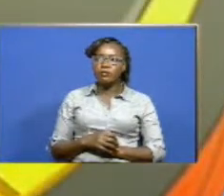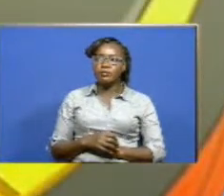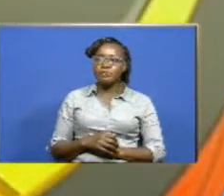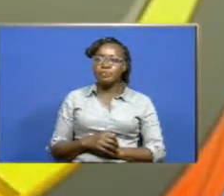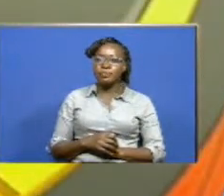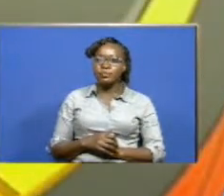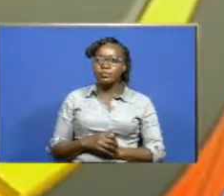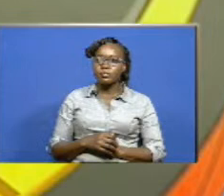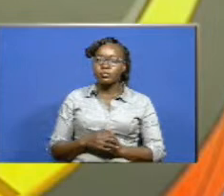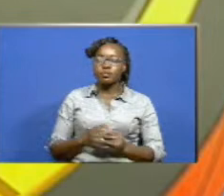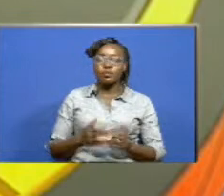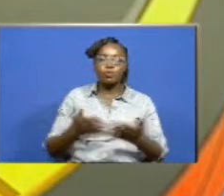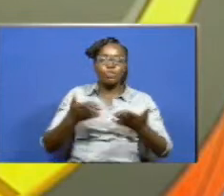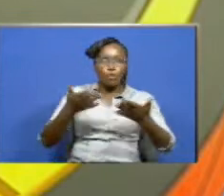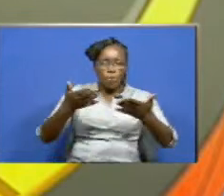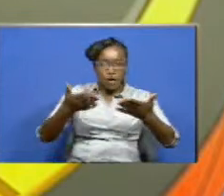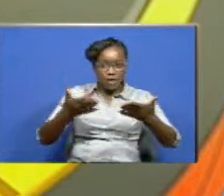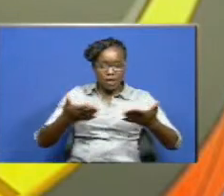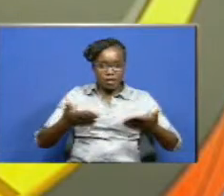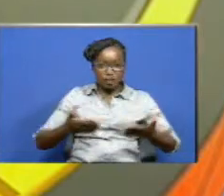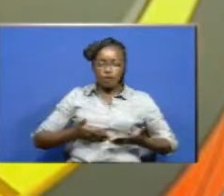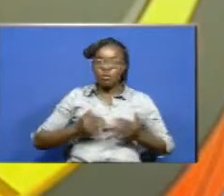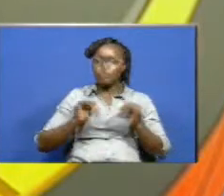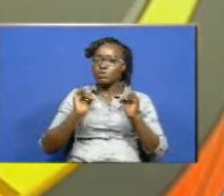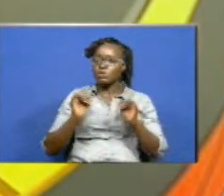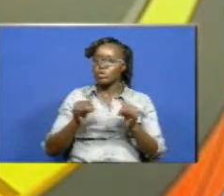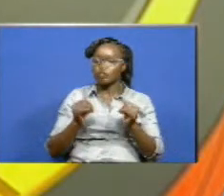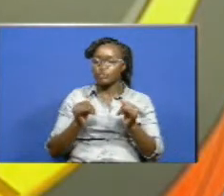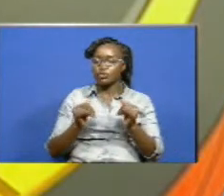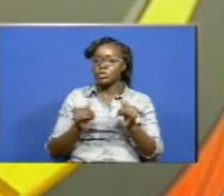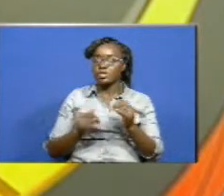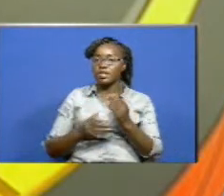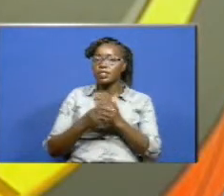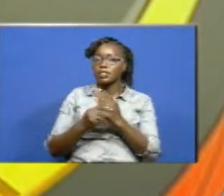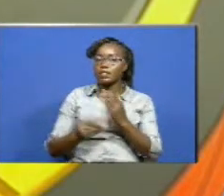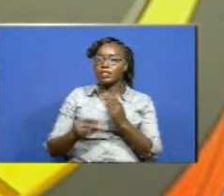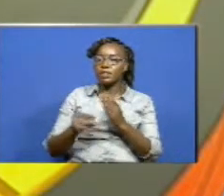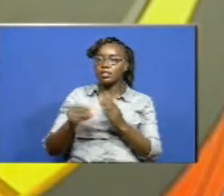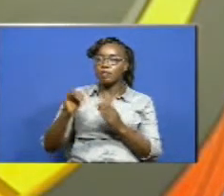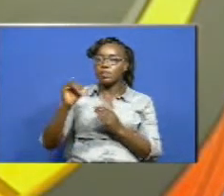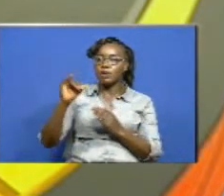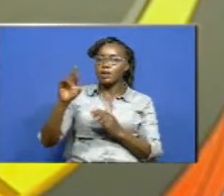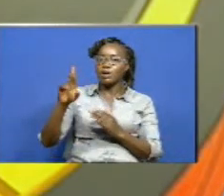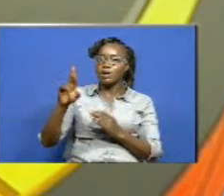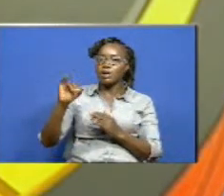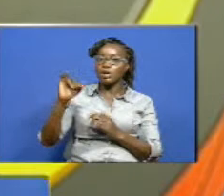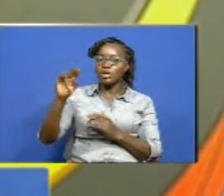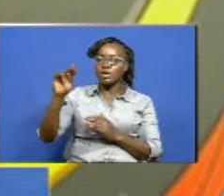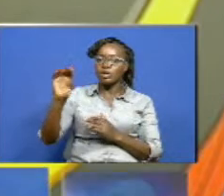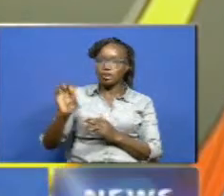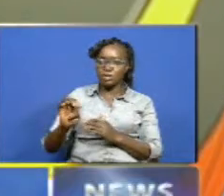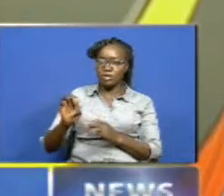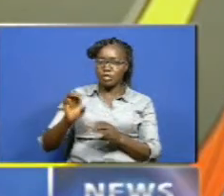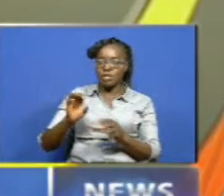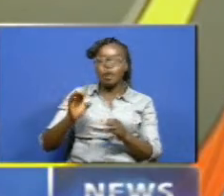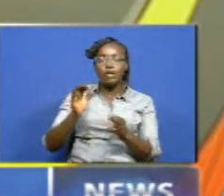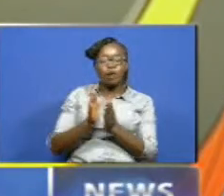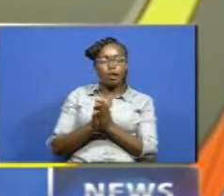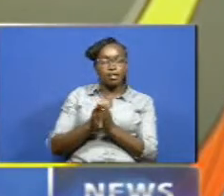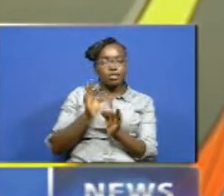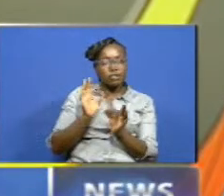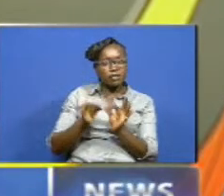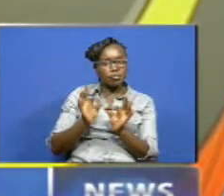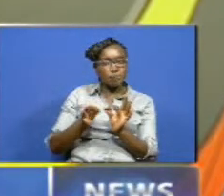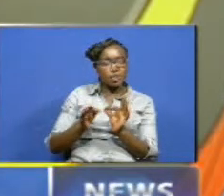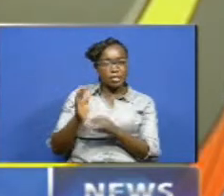A very warm welcome to this live broadcast. My name is Irene Muchuma Odim. My co-anchor on sign language interpretation